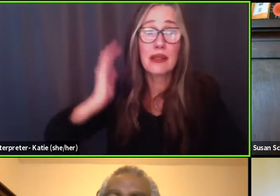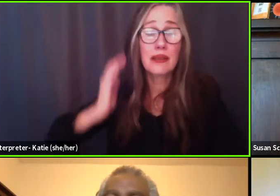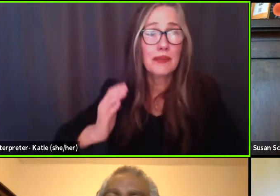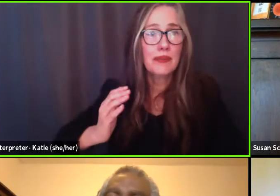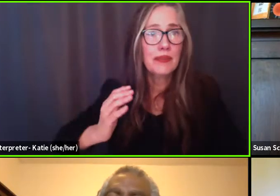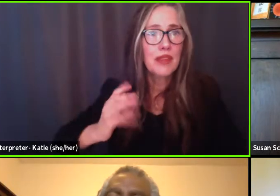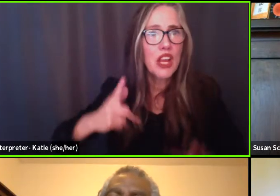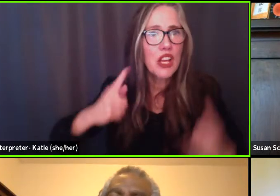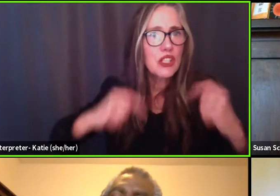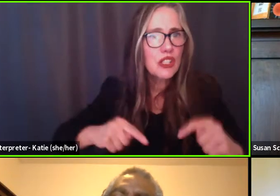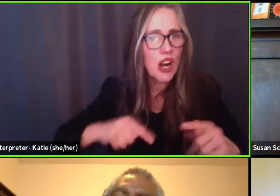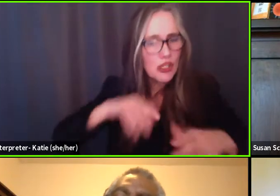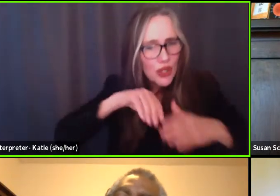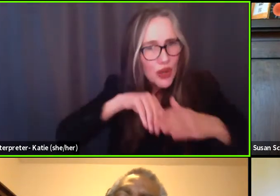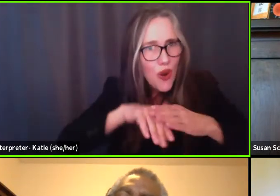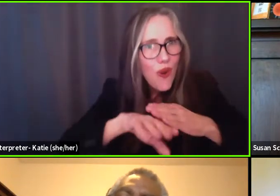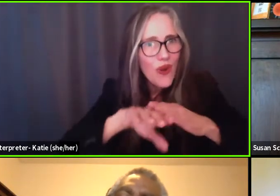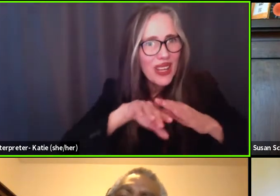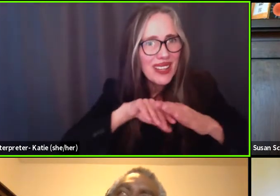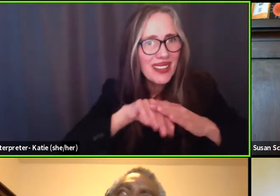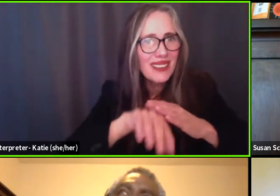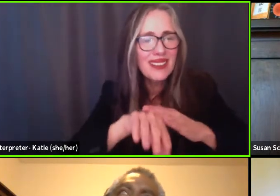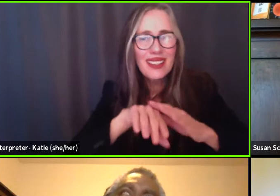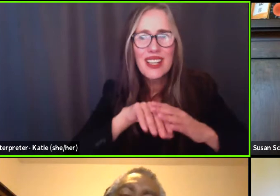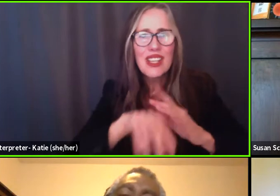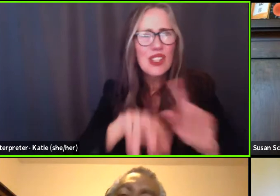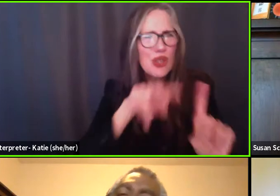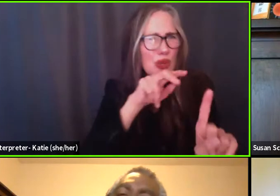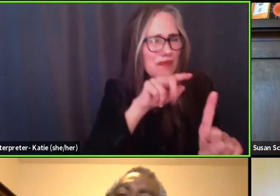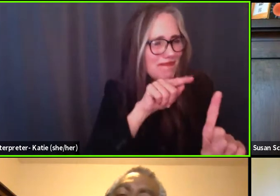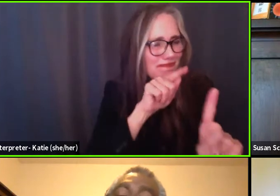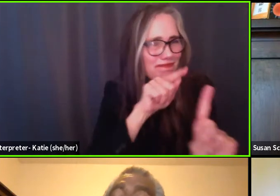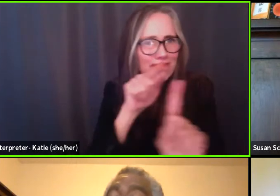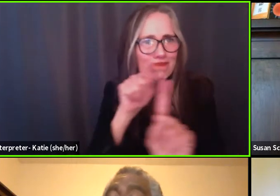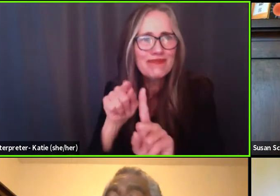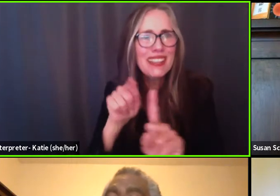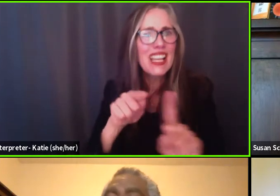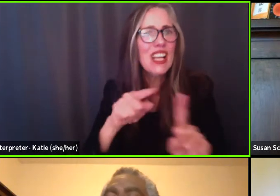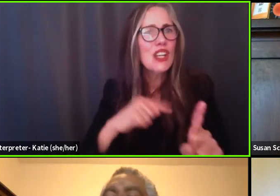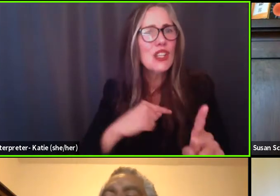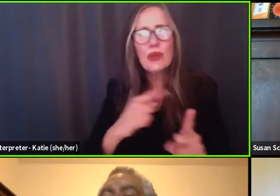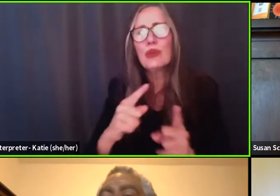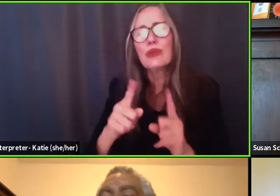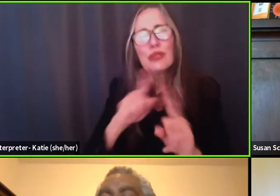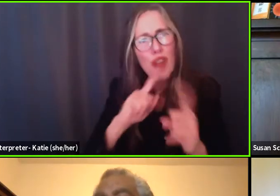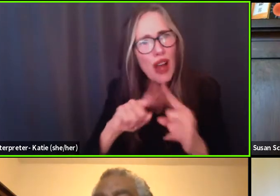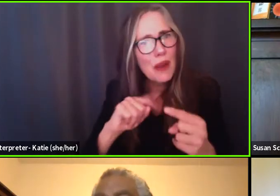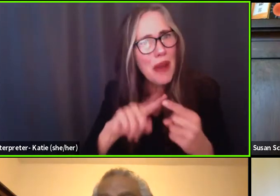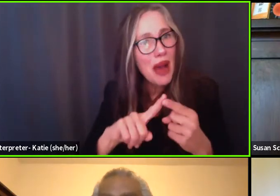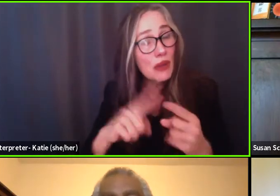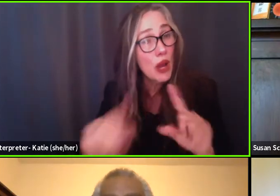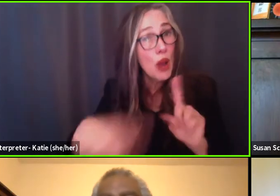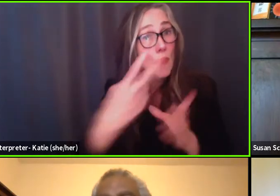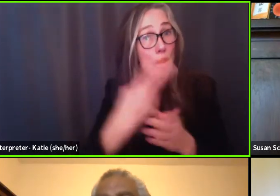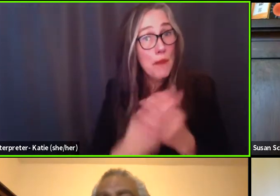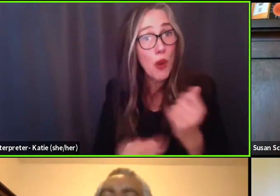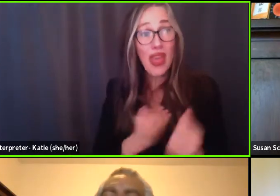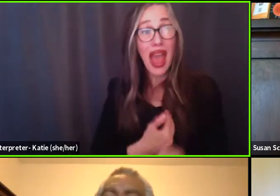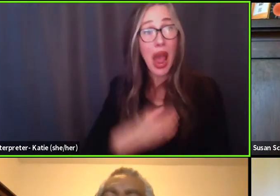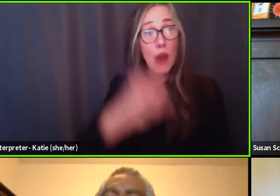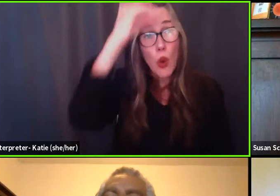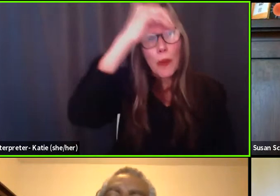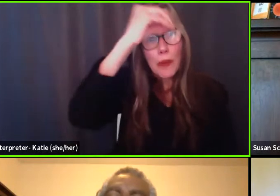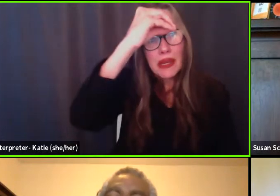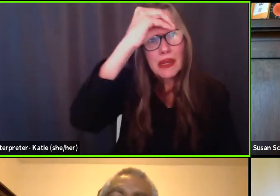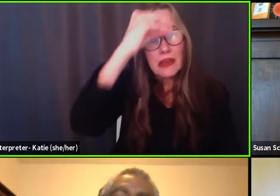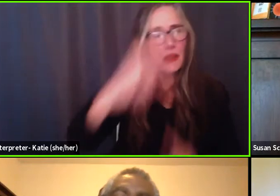spaces to critique the present narratives but also to surface the counter narratives which have actually always been present but because of these patterns of